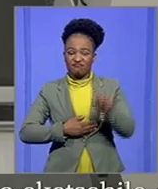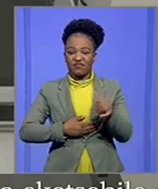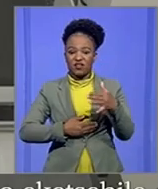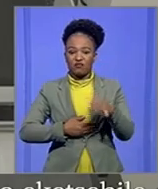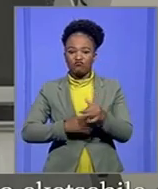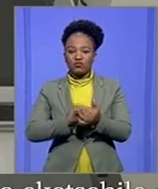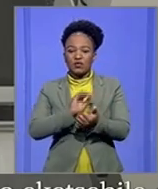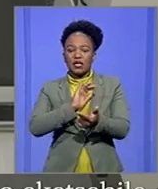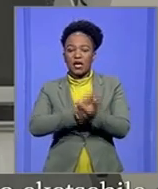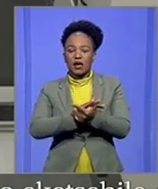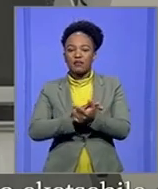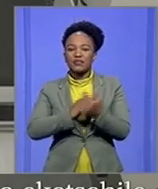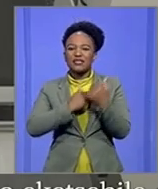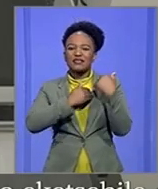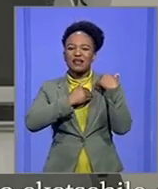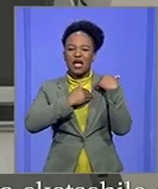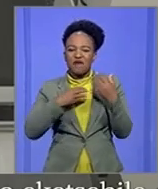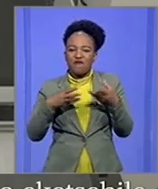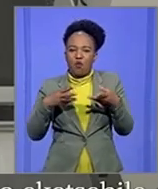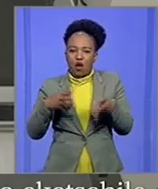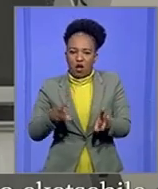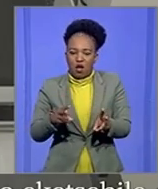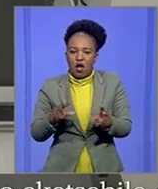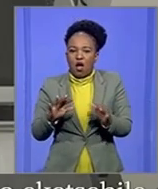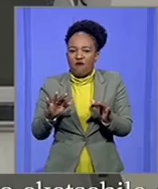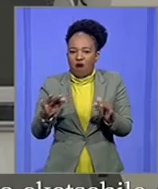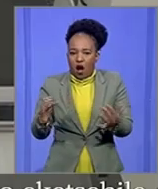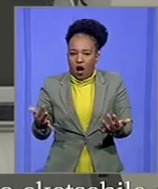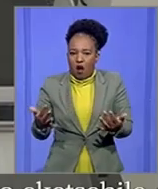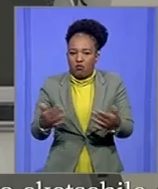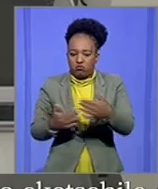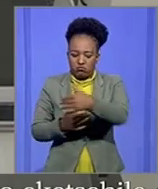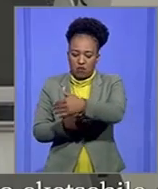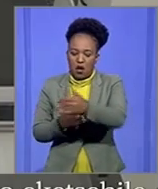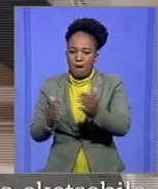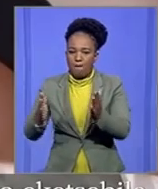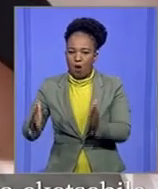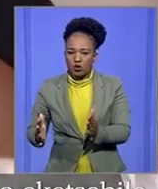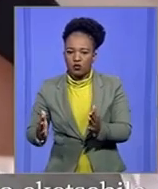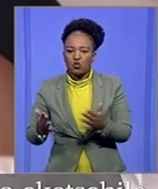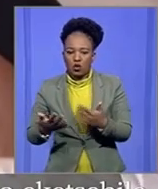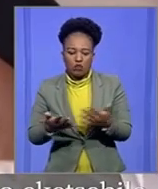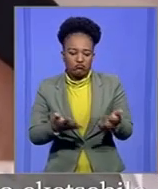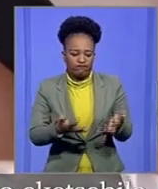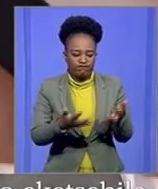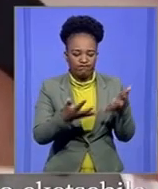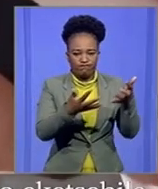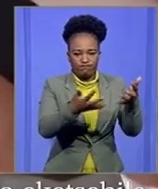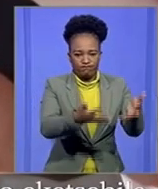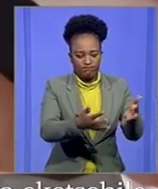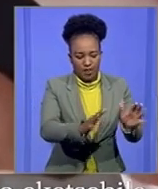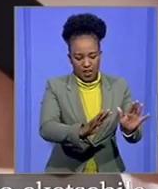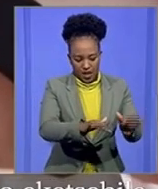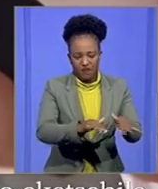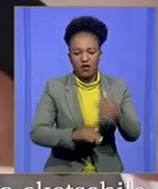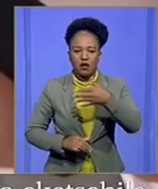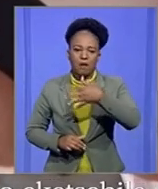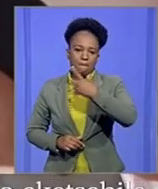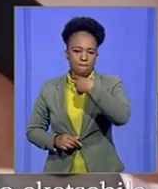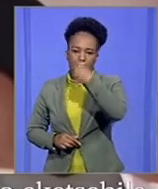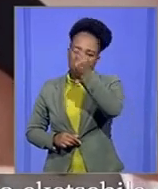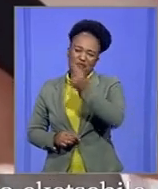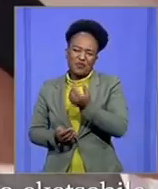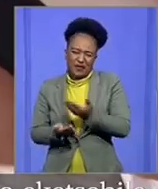legalization of a safe method of infant relinquishment through a baby saver. A re le fa go le ditheo di le dintsi